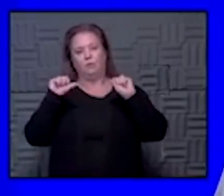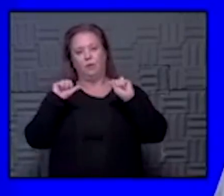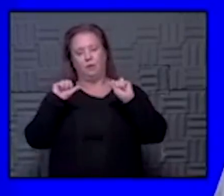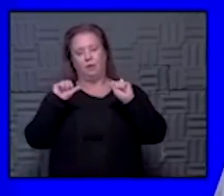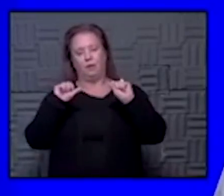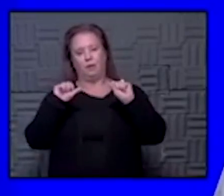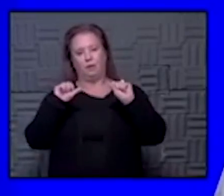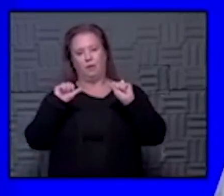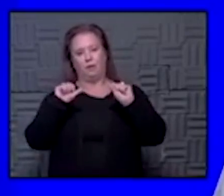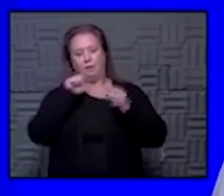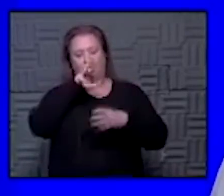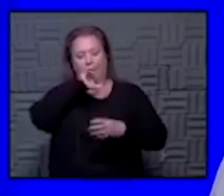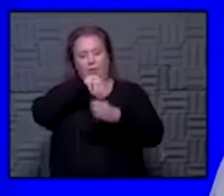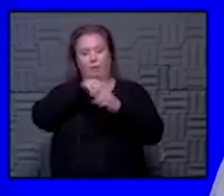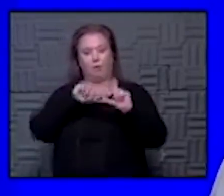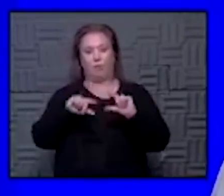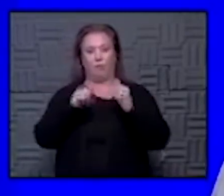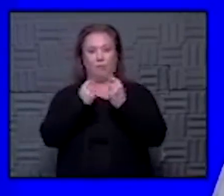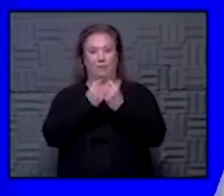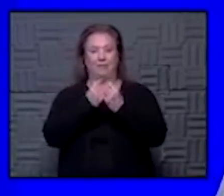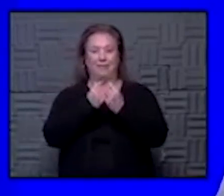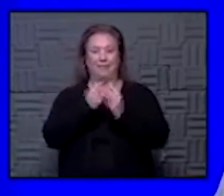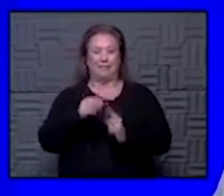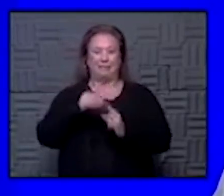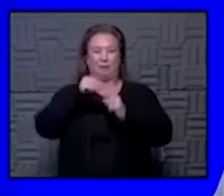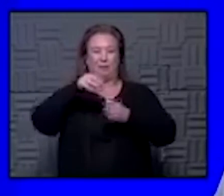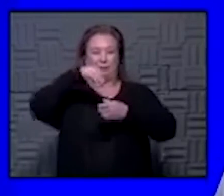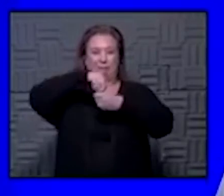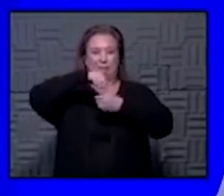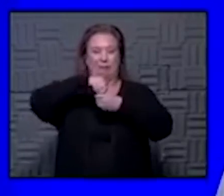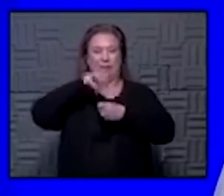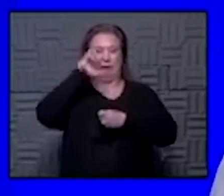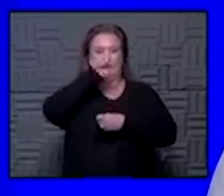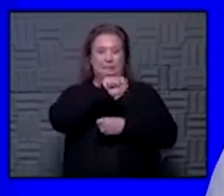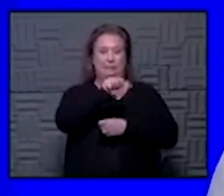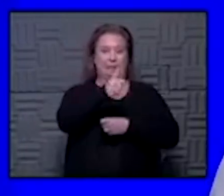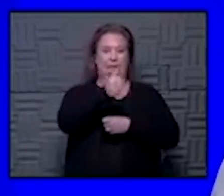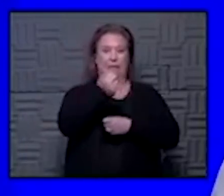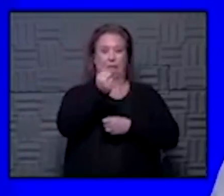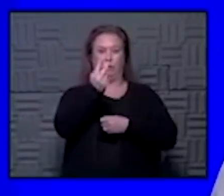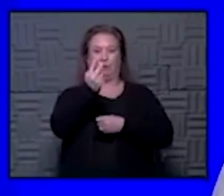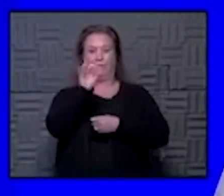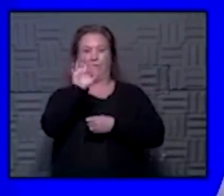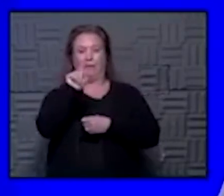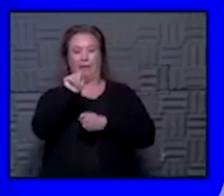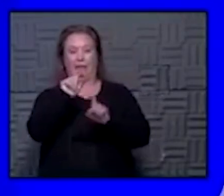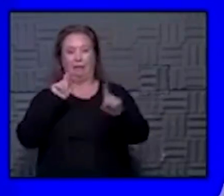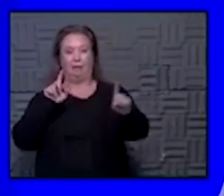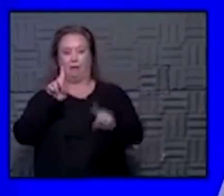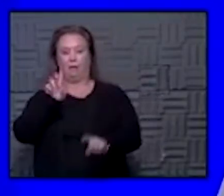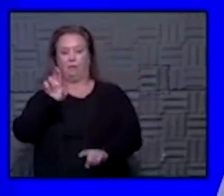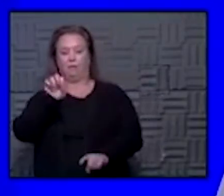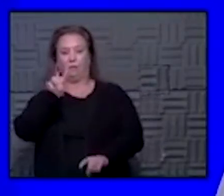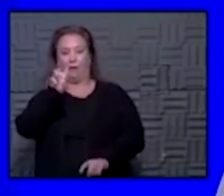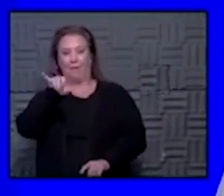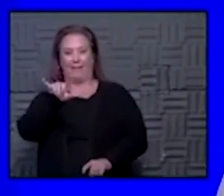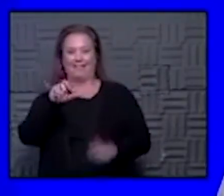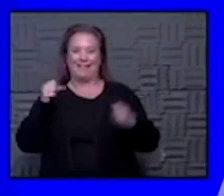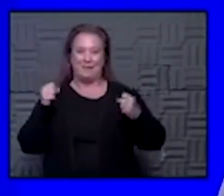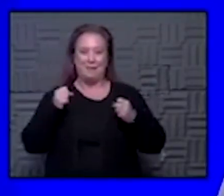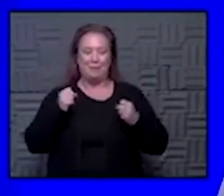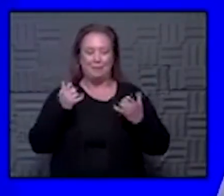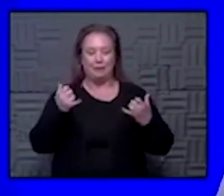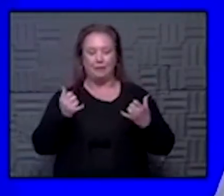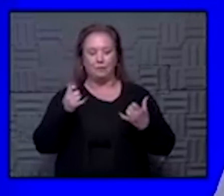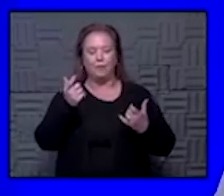get in groups, especially indoors. I guess 10 or 12 feet away on a driveway is okay. It's certainly getting colder, so that's more